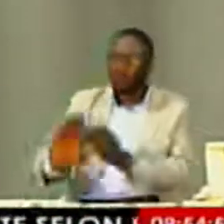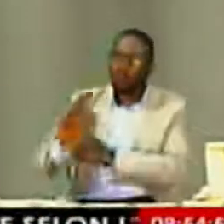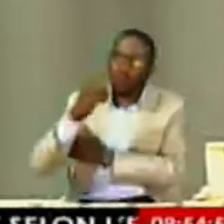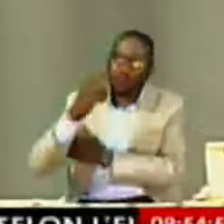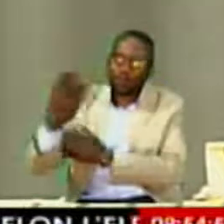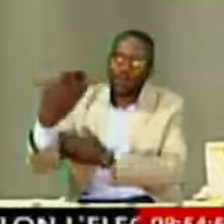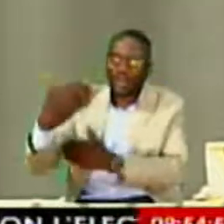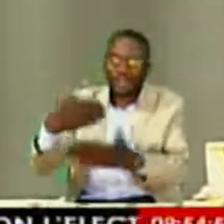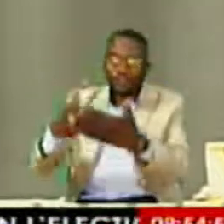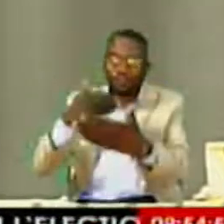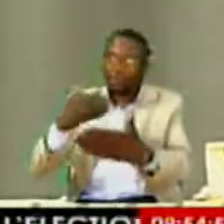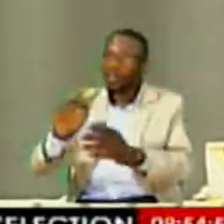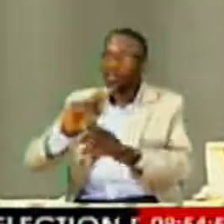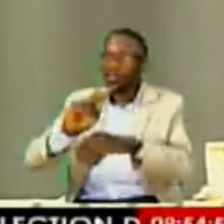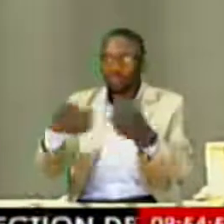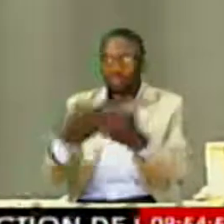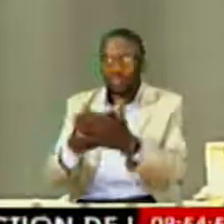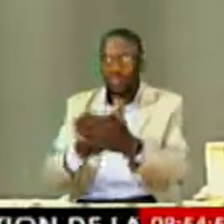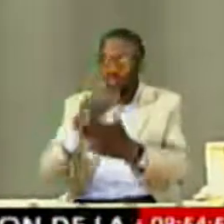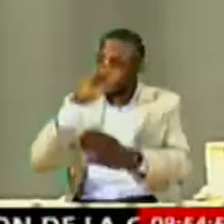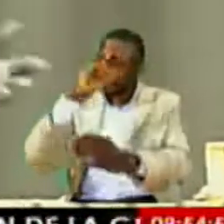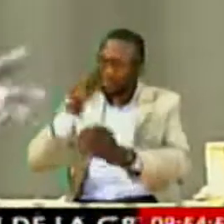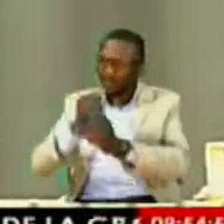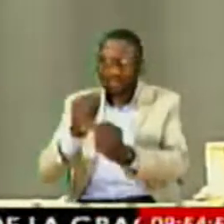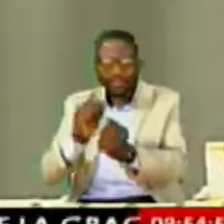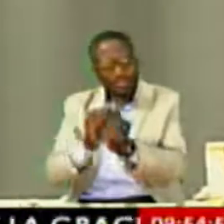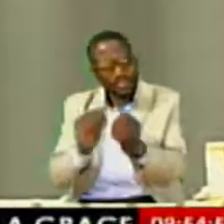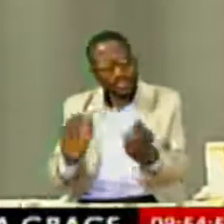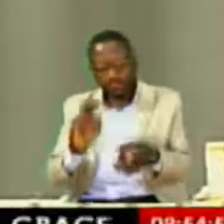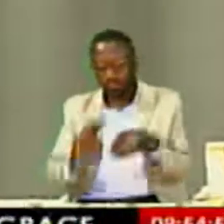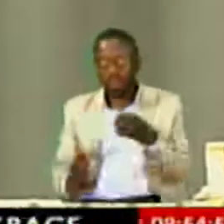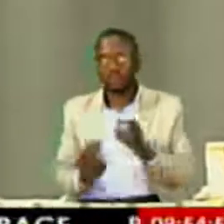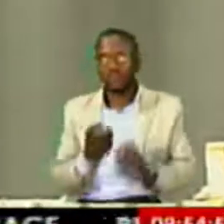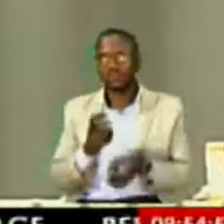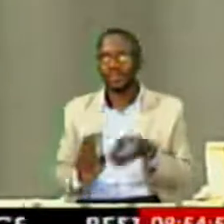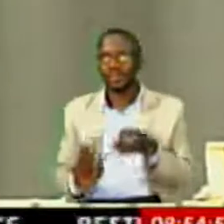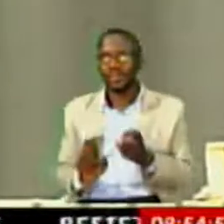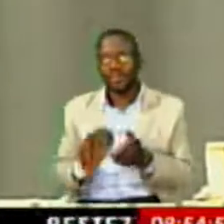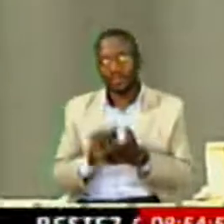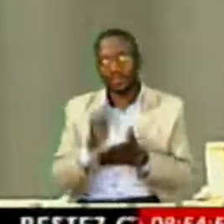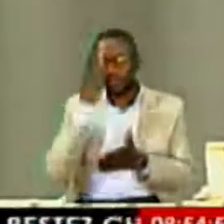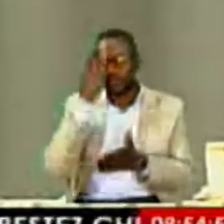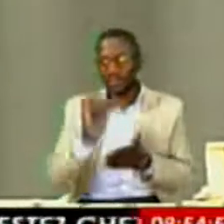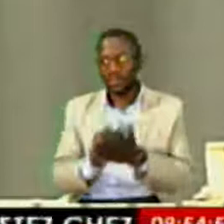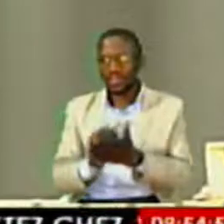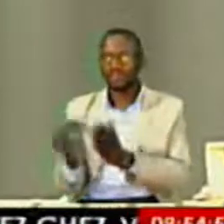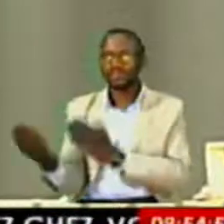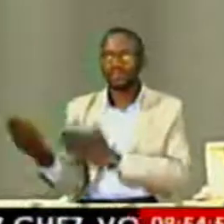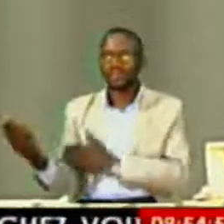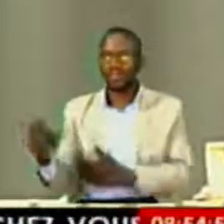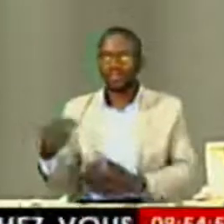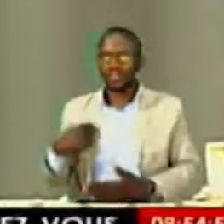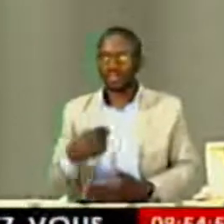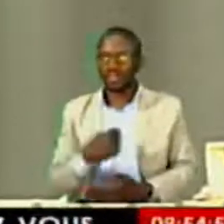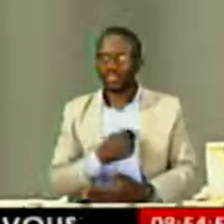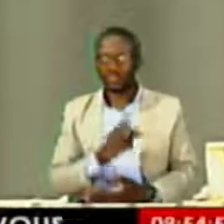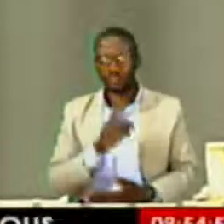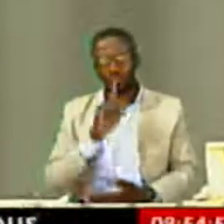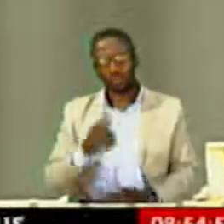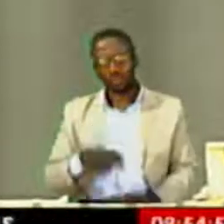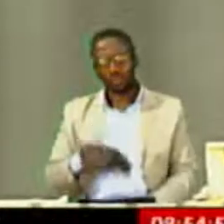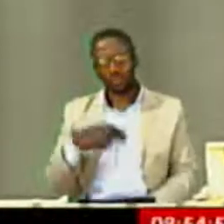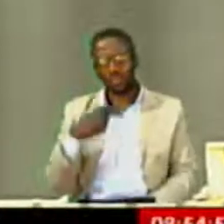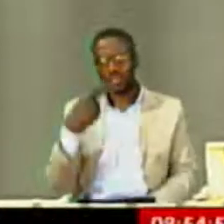ils croient. They do believe. Sans problème. Without any problem. C'est pourquoi ce matin, wherefore this morning, nous sommes les bienheureux. We